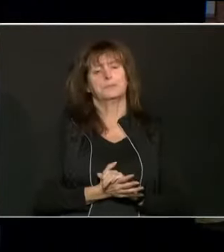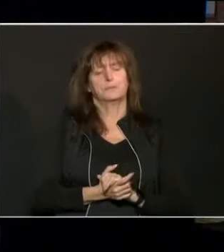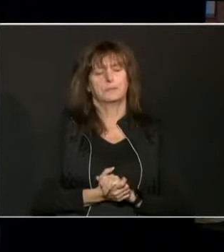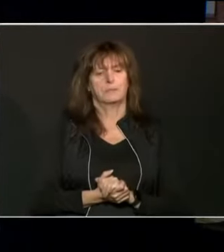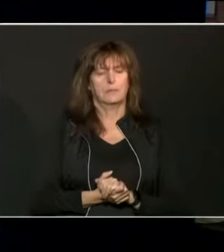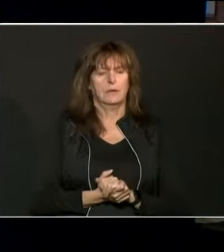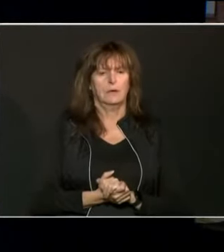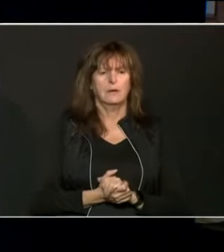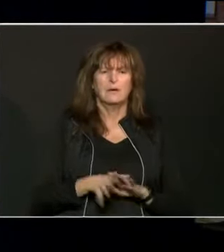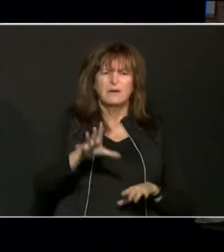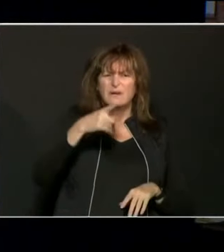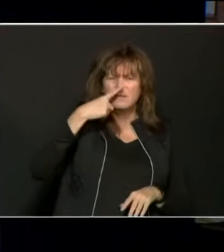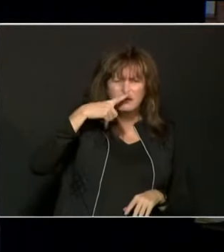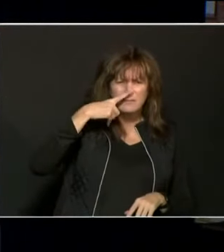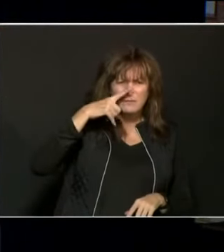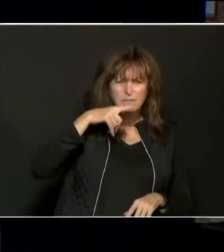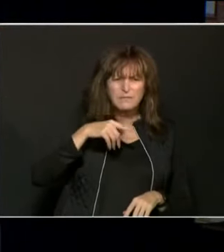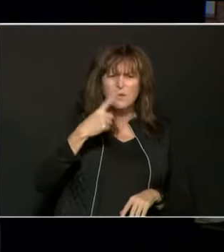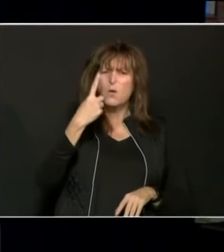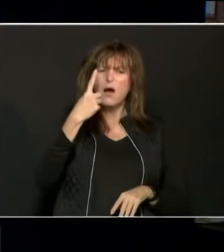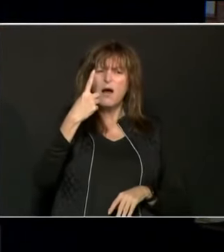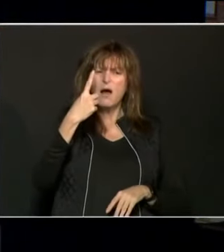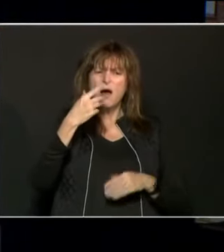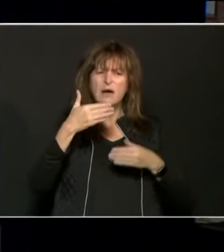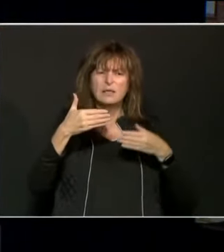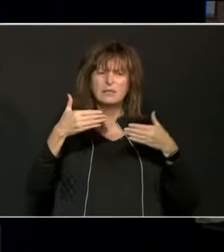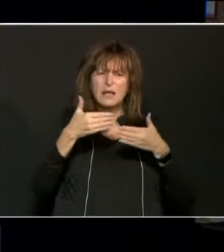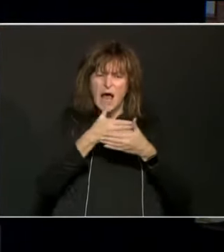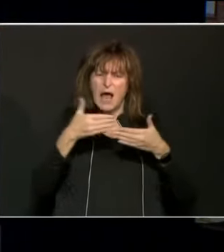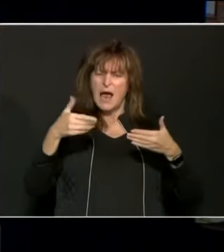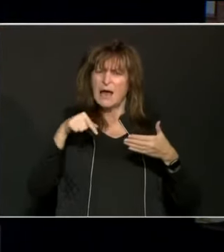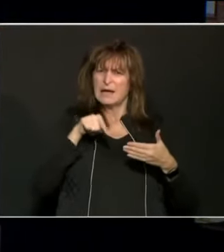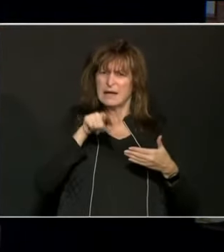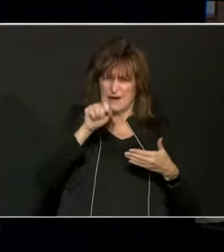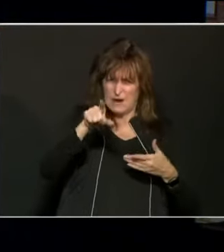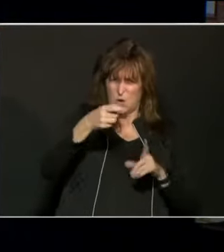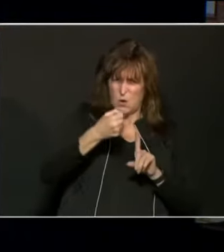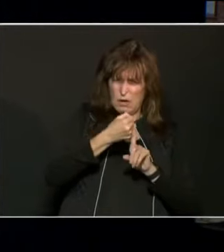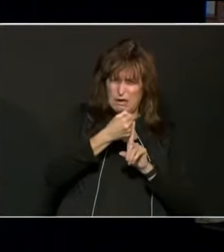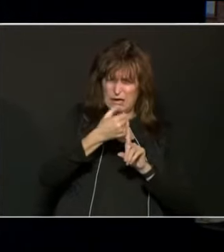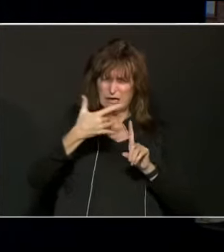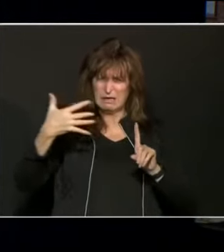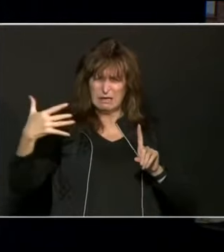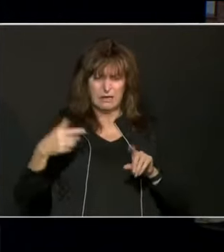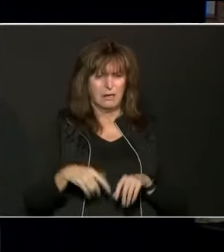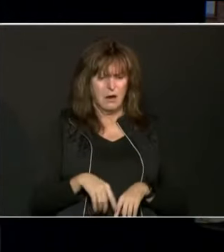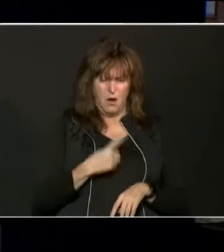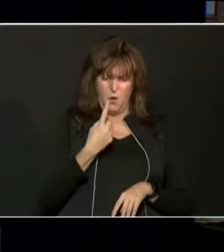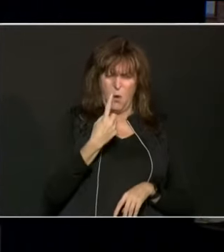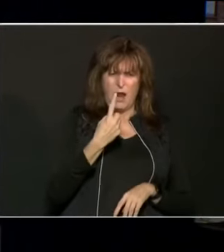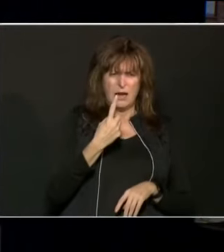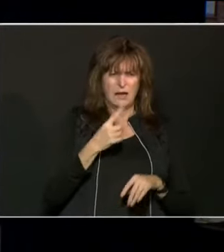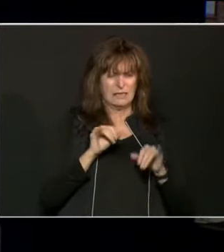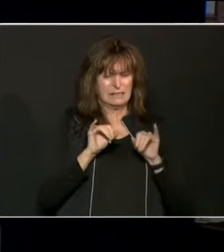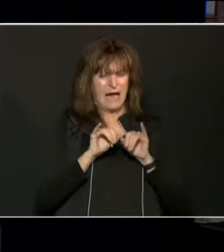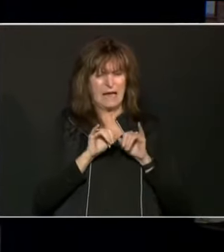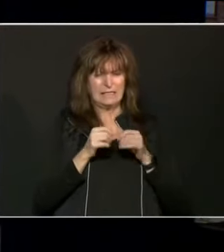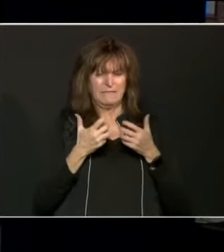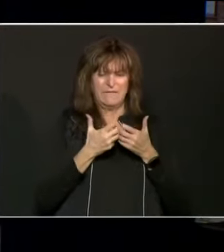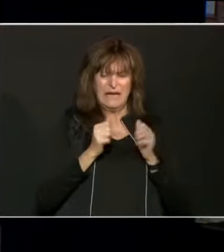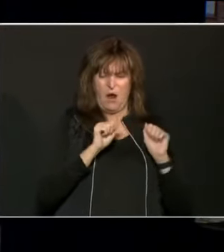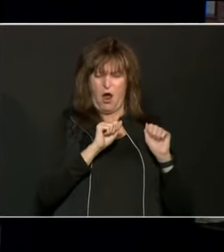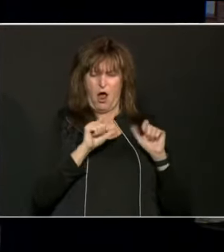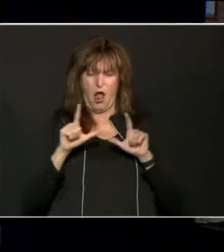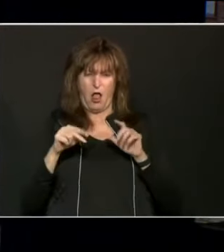one-size-fits-all versus targeted intervention. So I think one-size-fits-all refers to like a lockdown or broad restrictions, but what are some examples